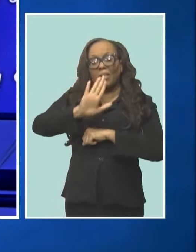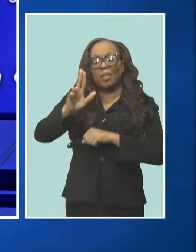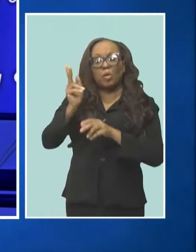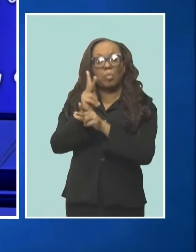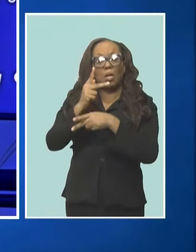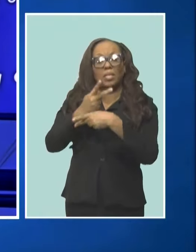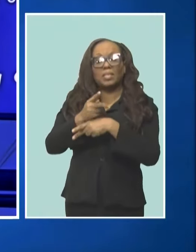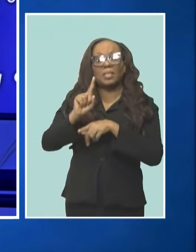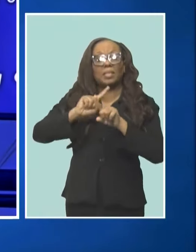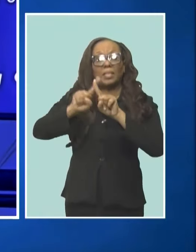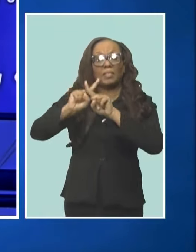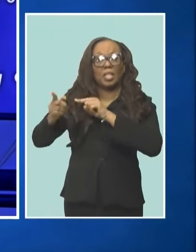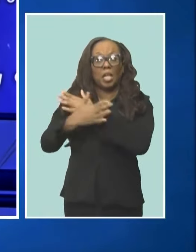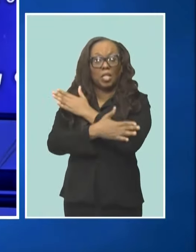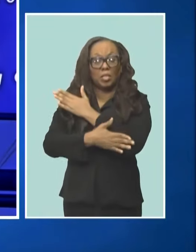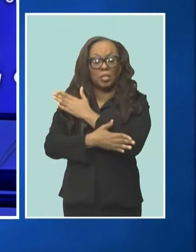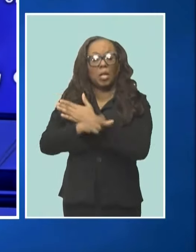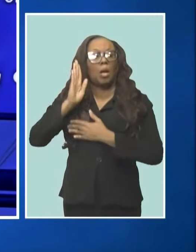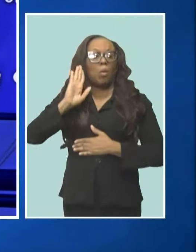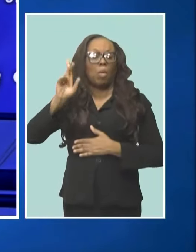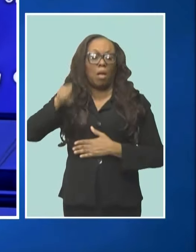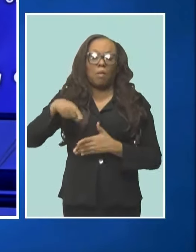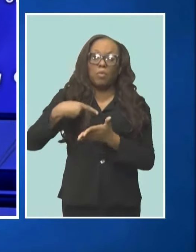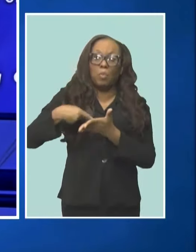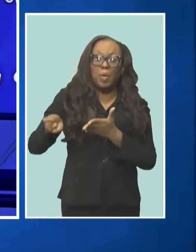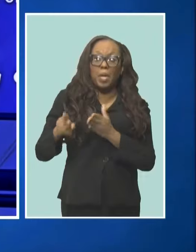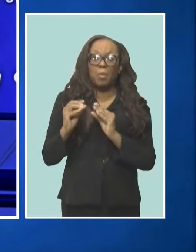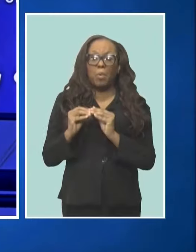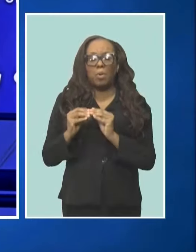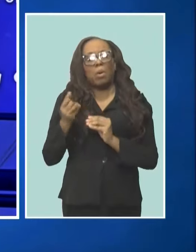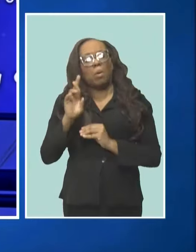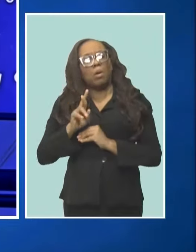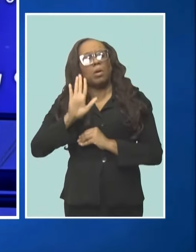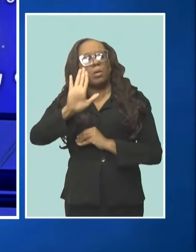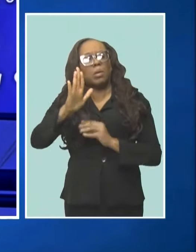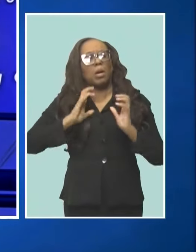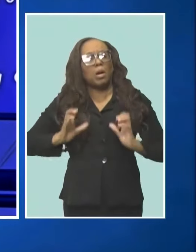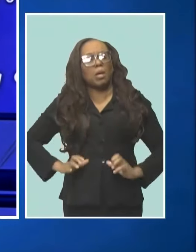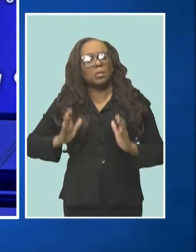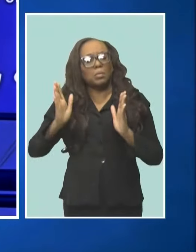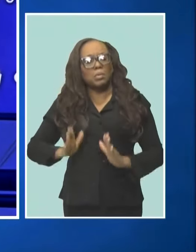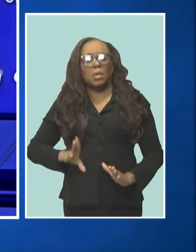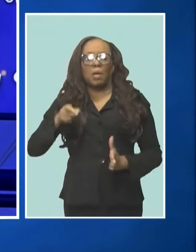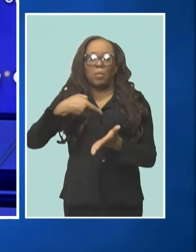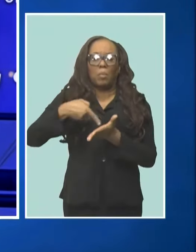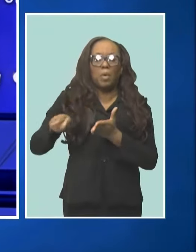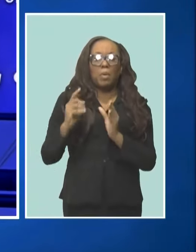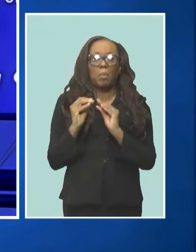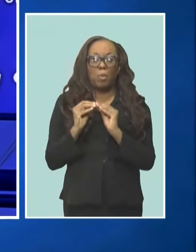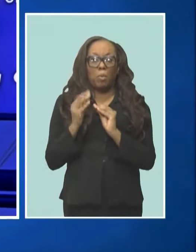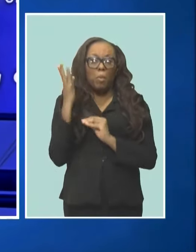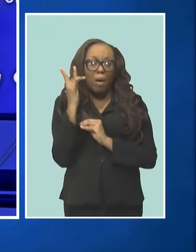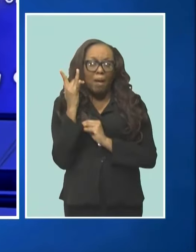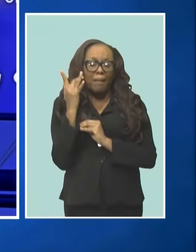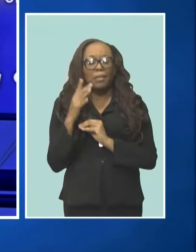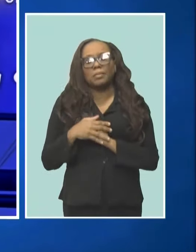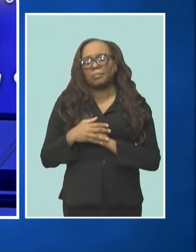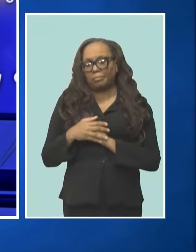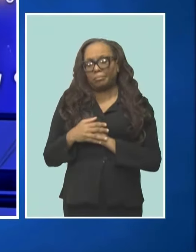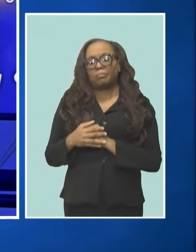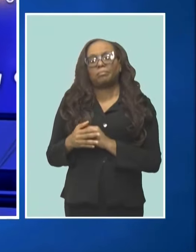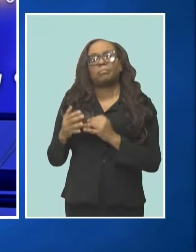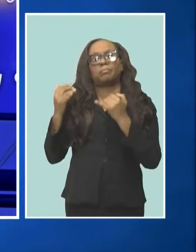more before, or their customers who are buying from them having to pay more purely because of this